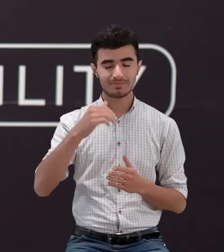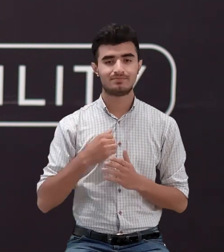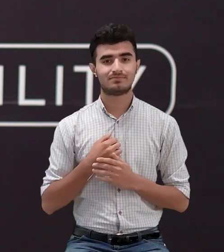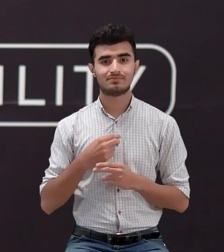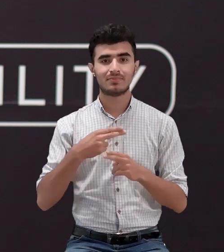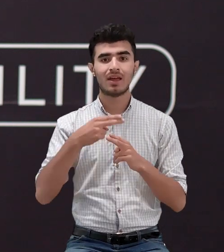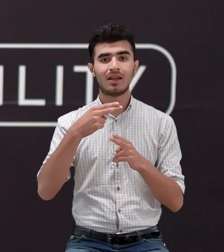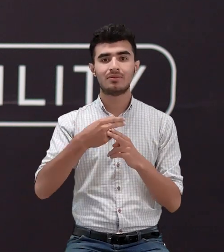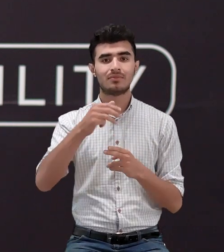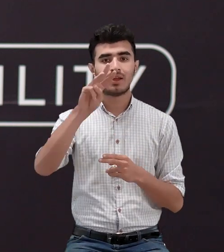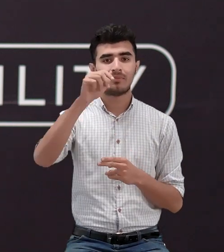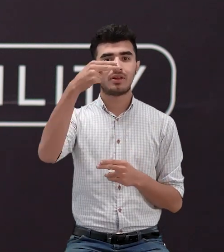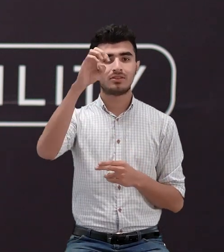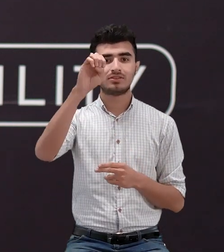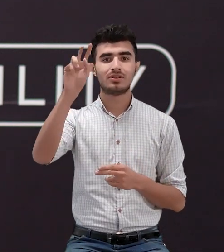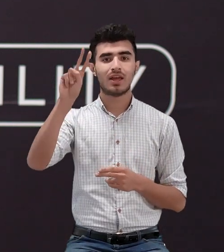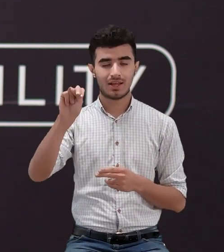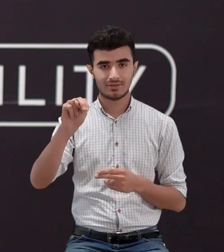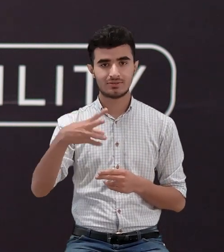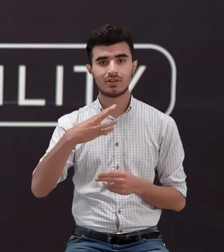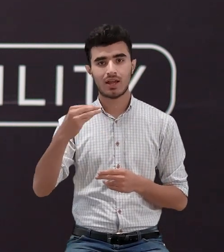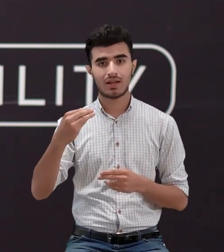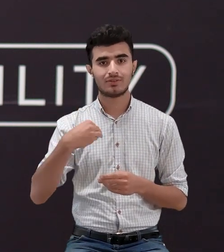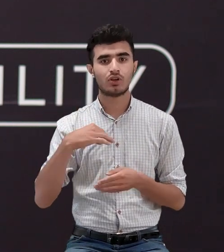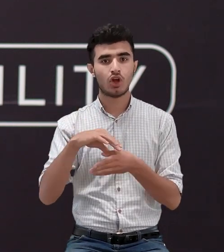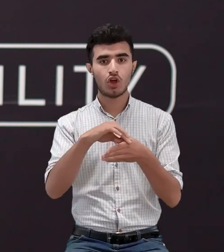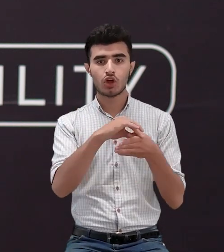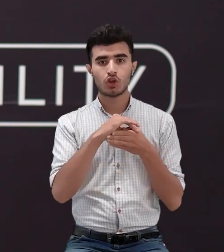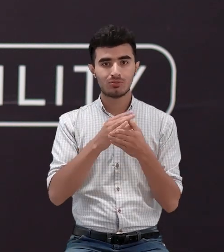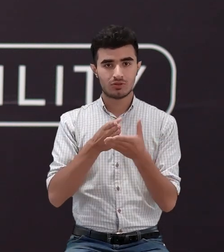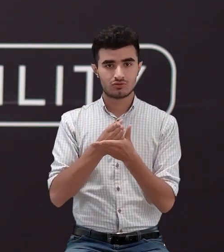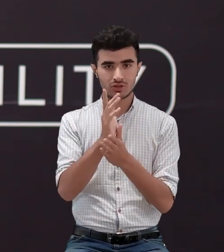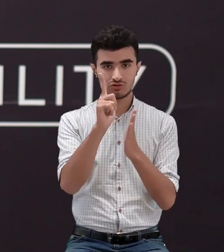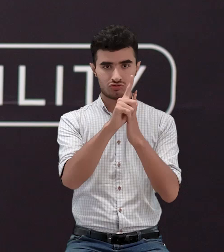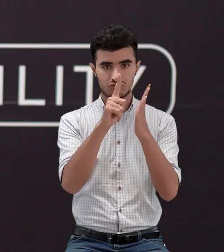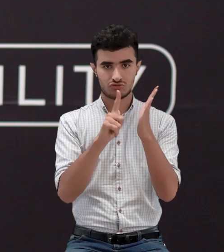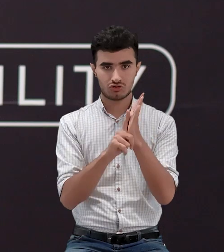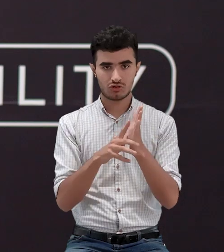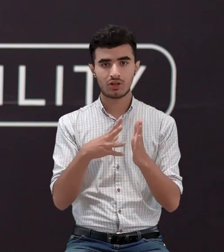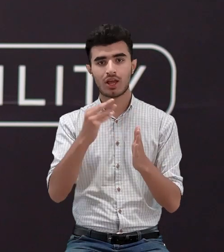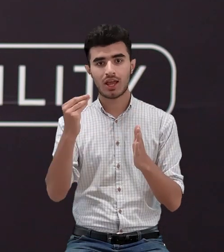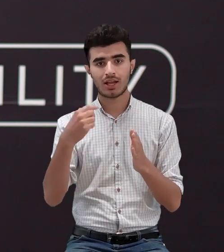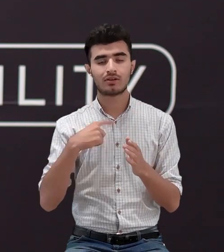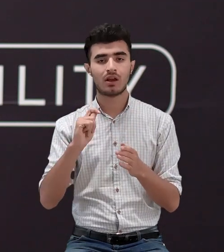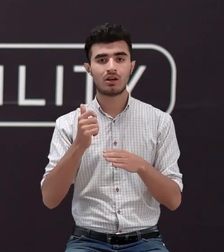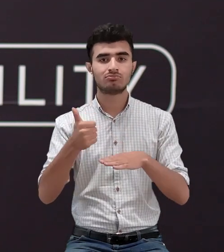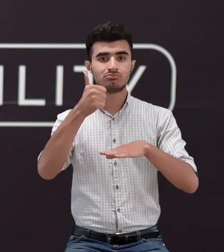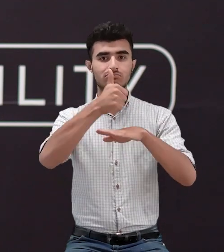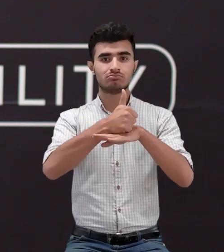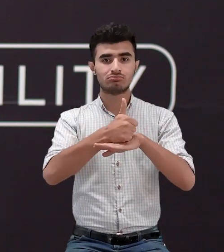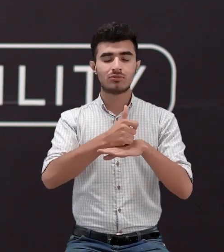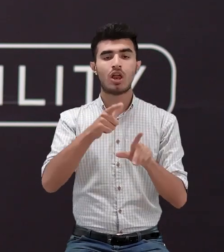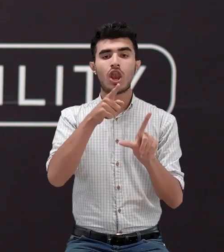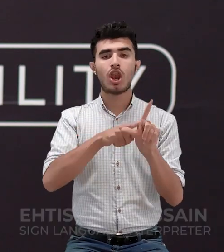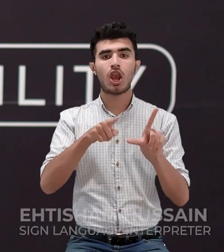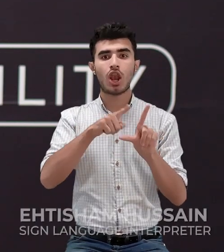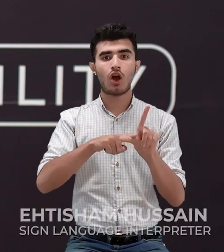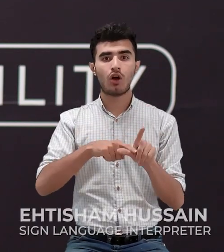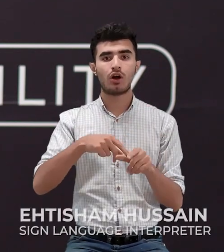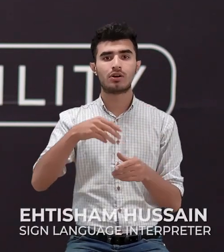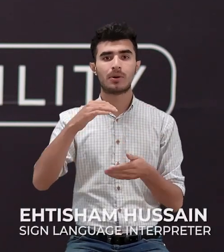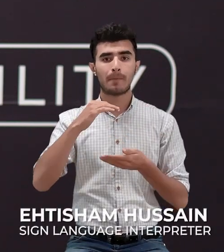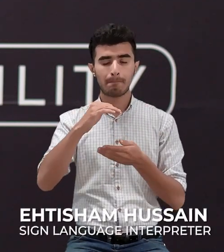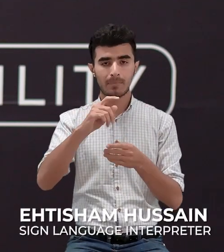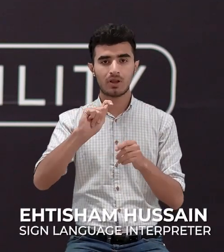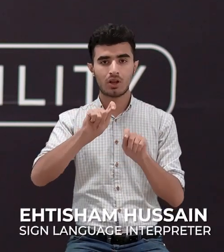Assalamu alaikum. I'm Maheen Gul and I'm a human rights lawyer and the founder of Lahore Autism Center. Today we will be talking about